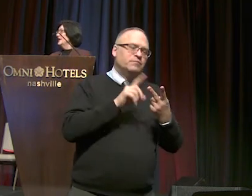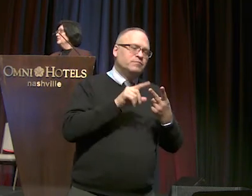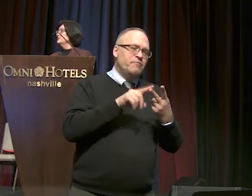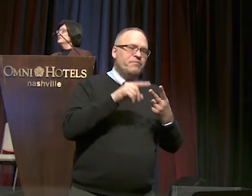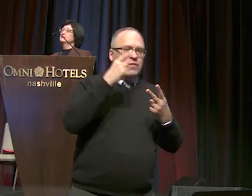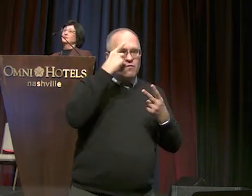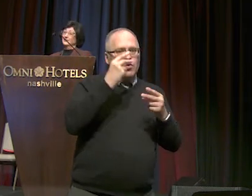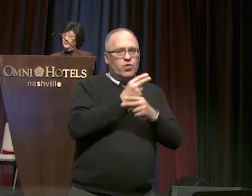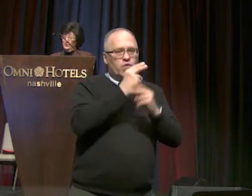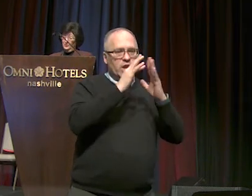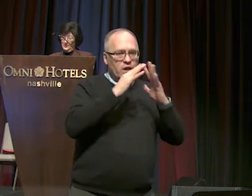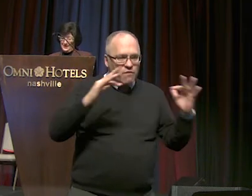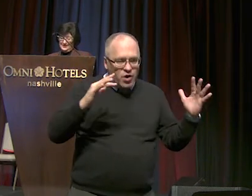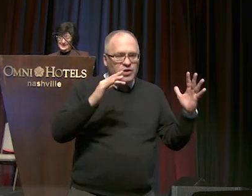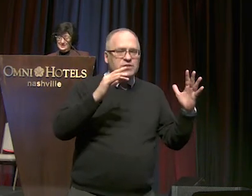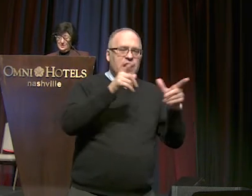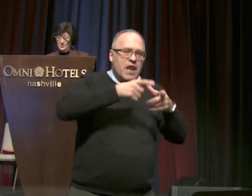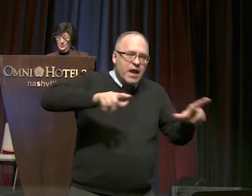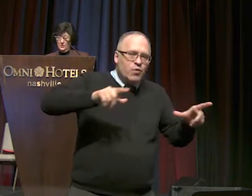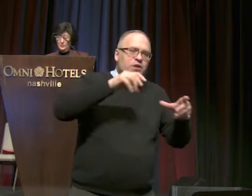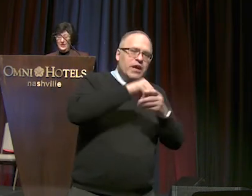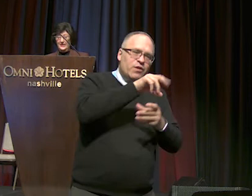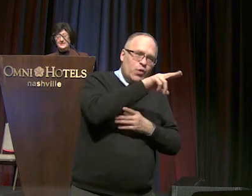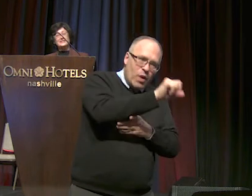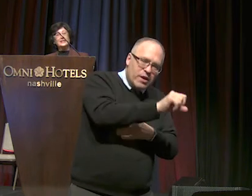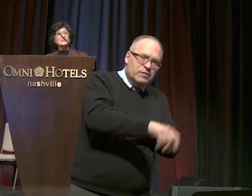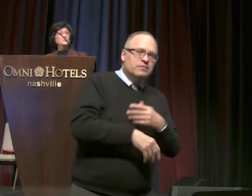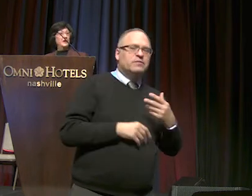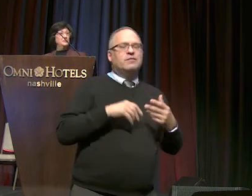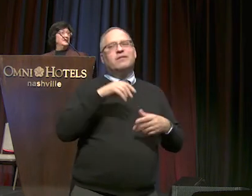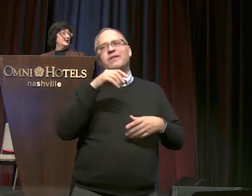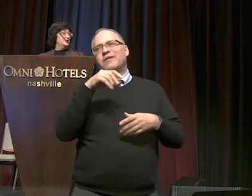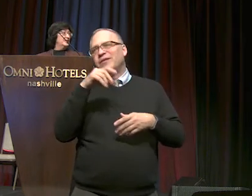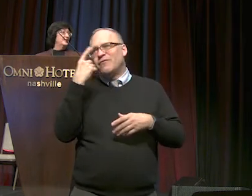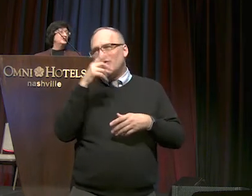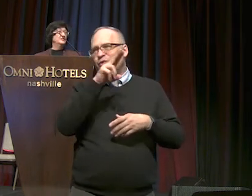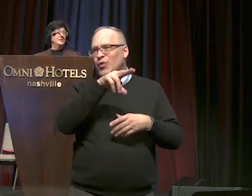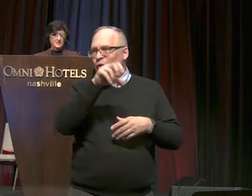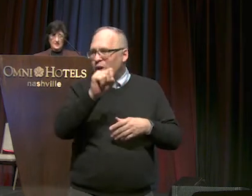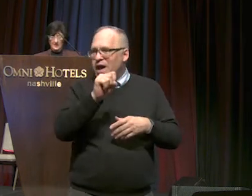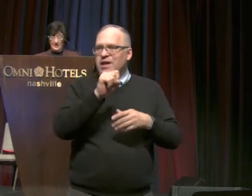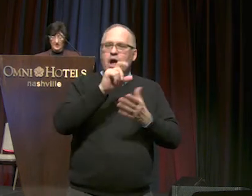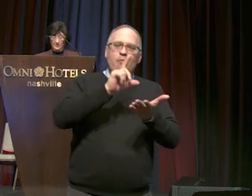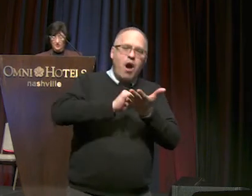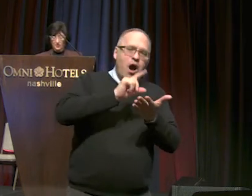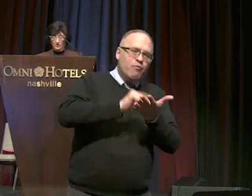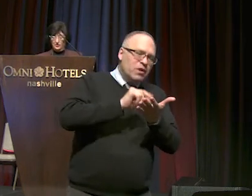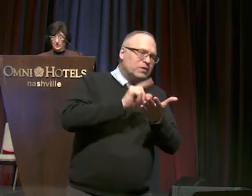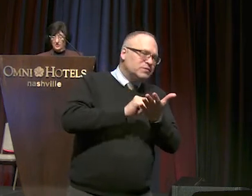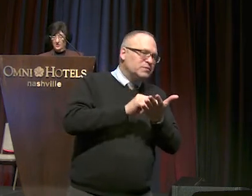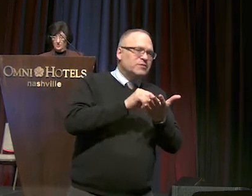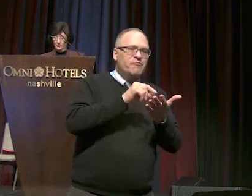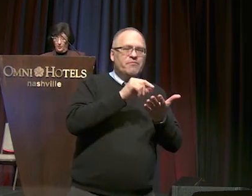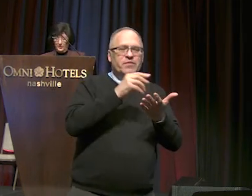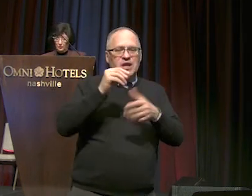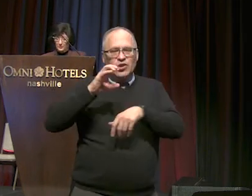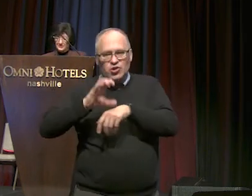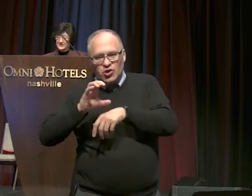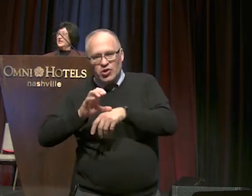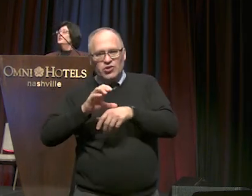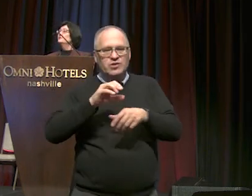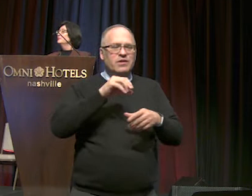diverse languages in the US, or United States public education and the church, or